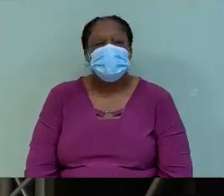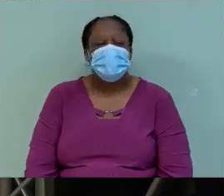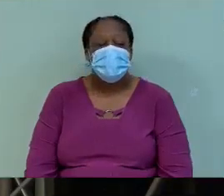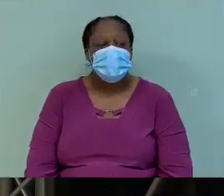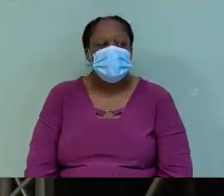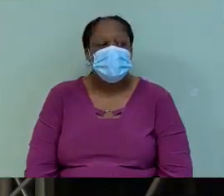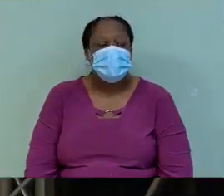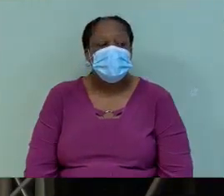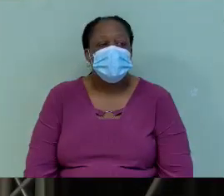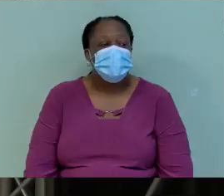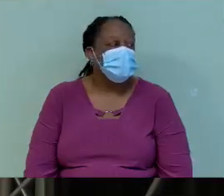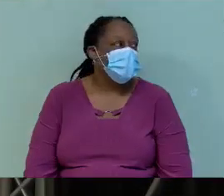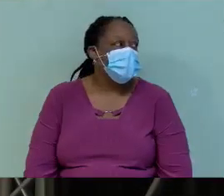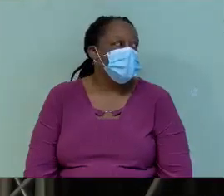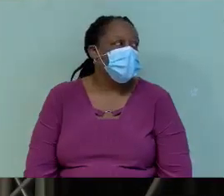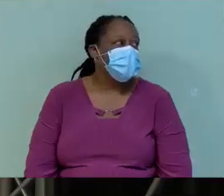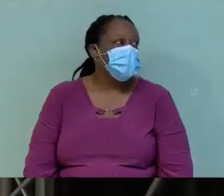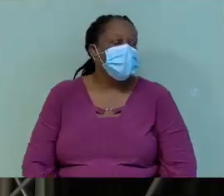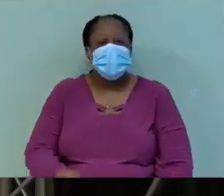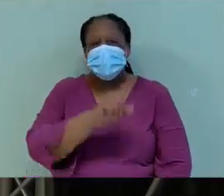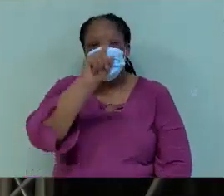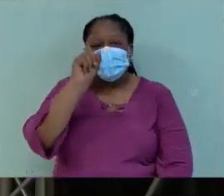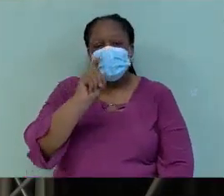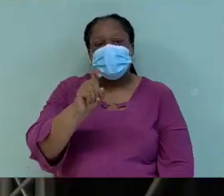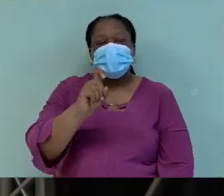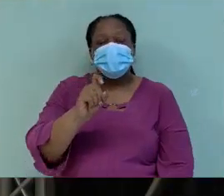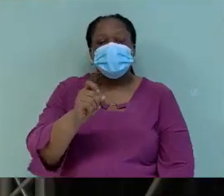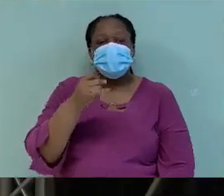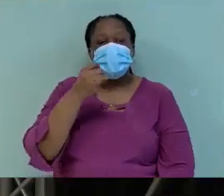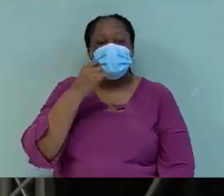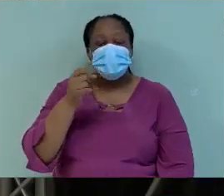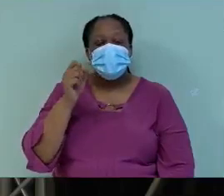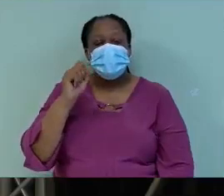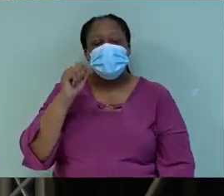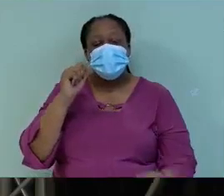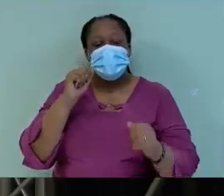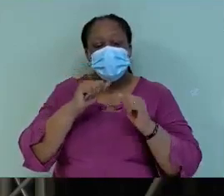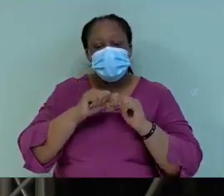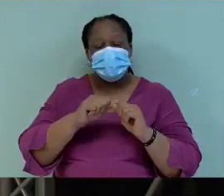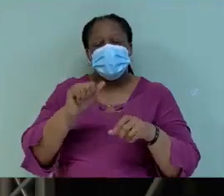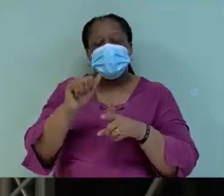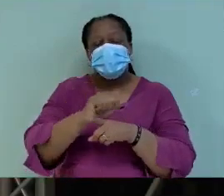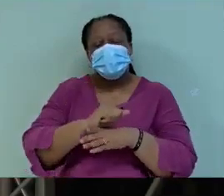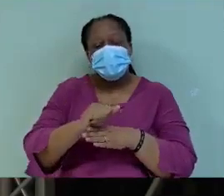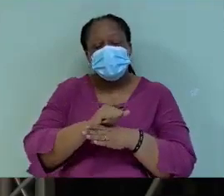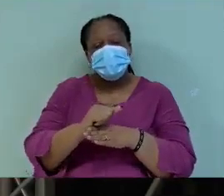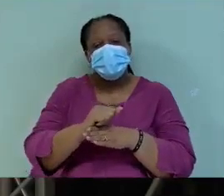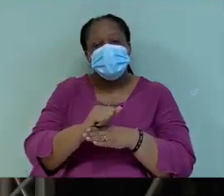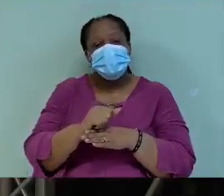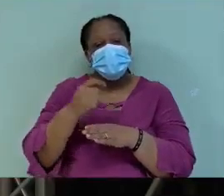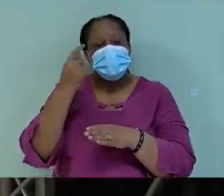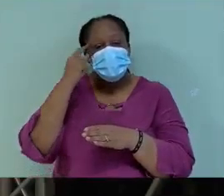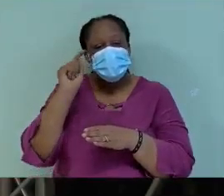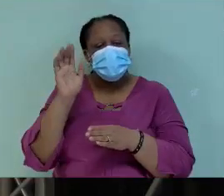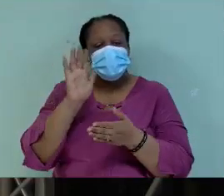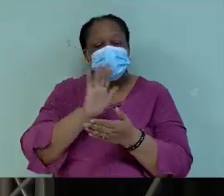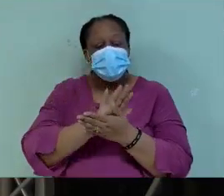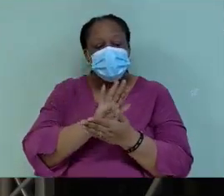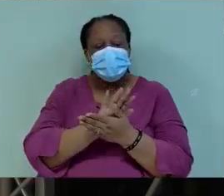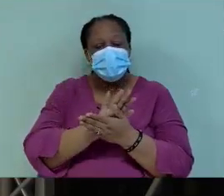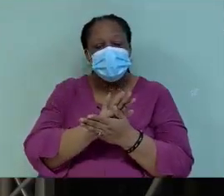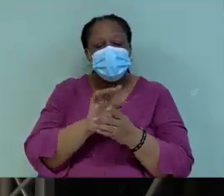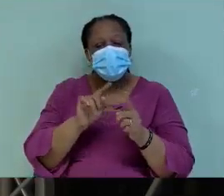that task force. Is there any ongoing training or preparation for schools